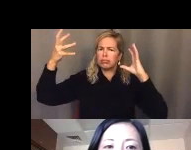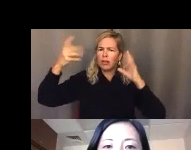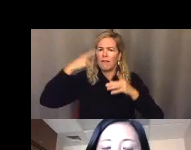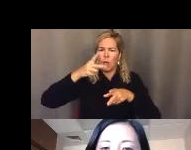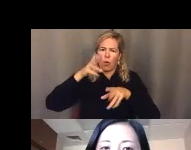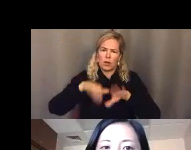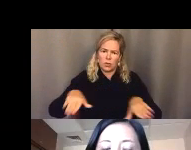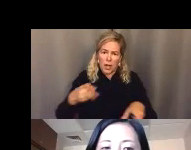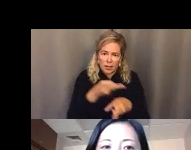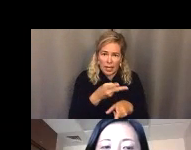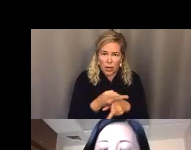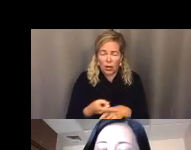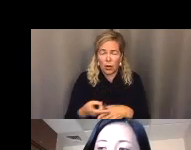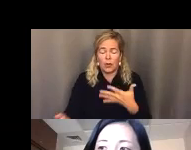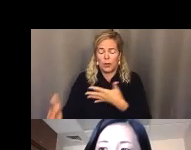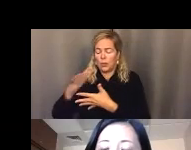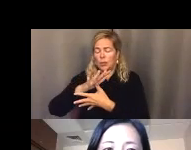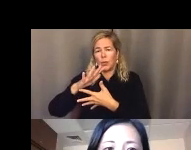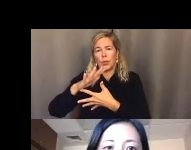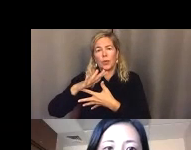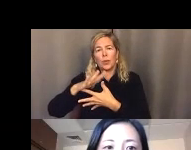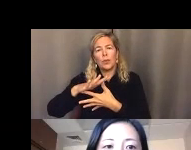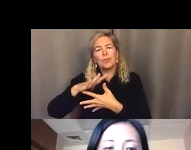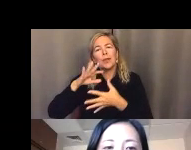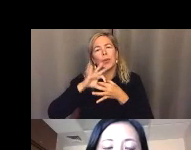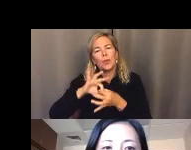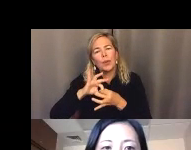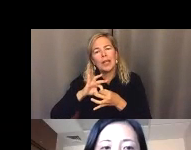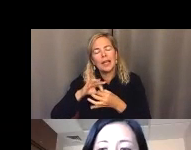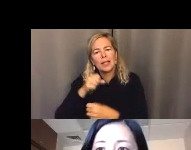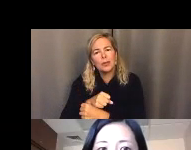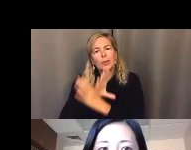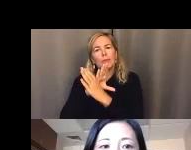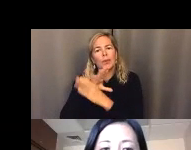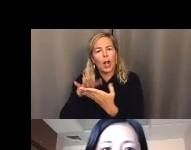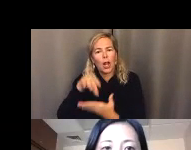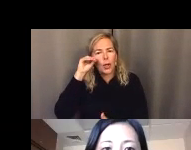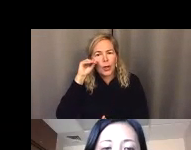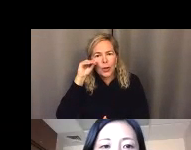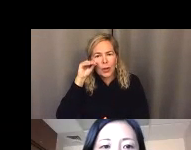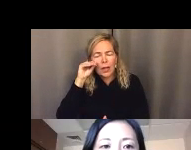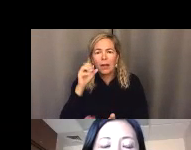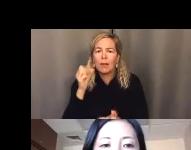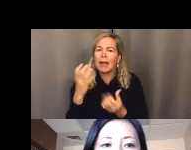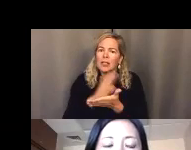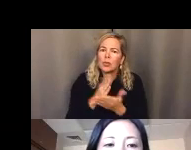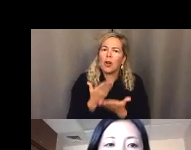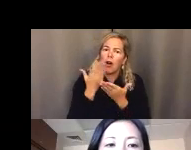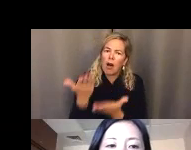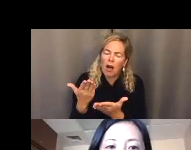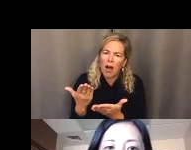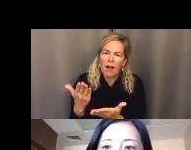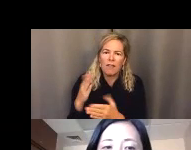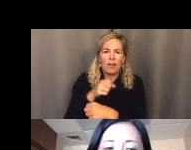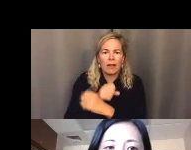two were related to all of the challenges related to remote learning, with schools offering only online learning or reduced hours,